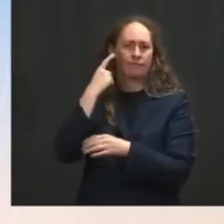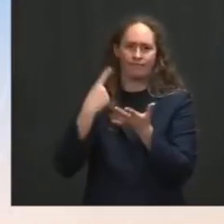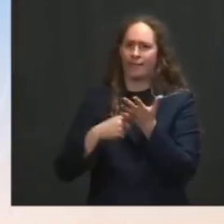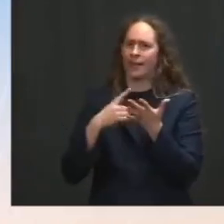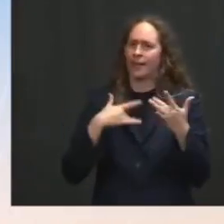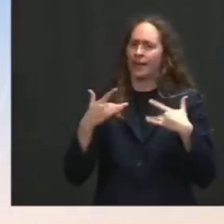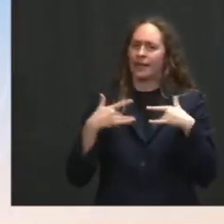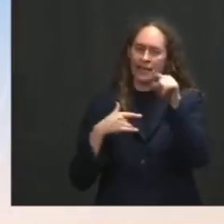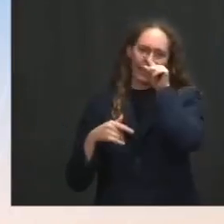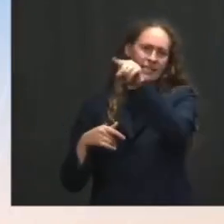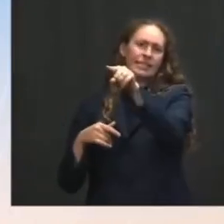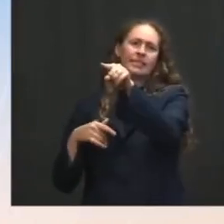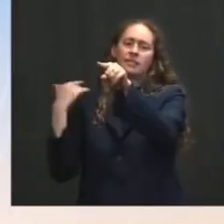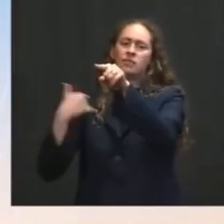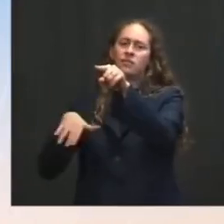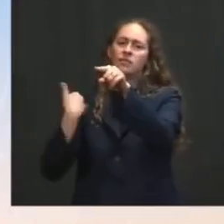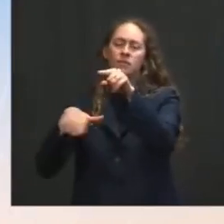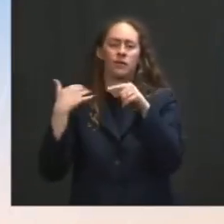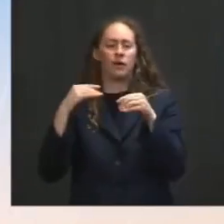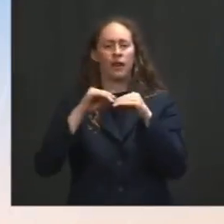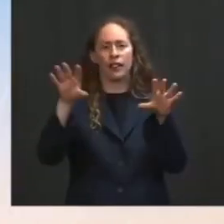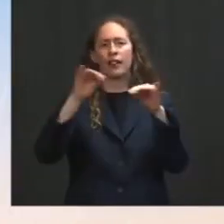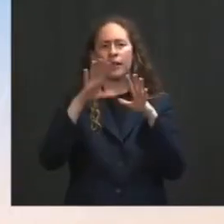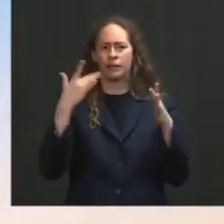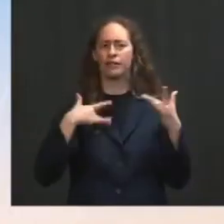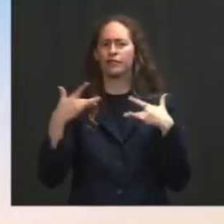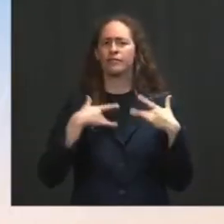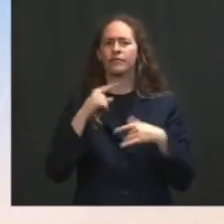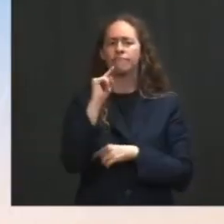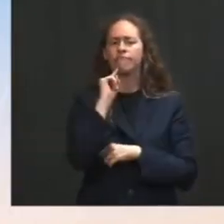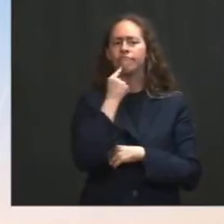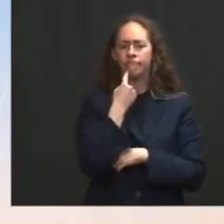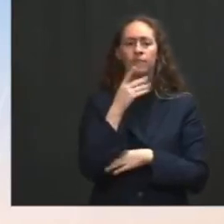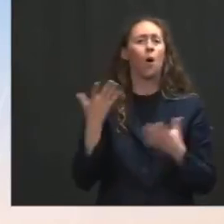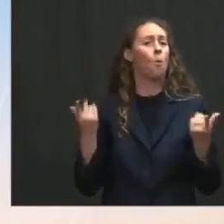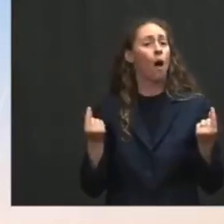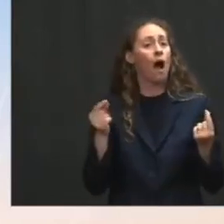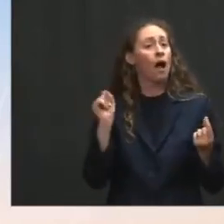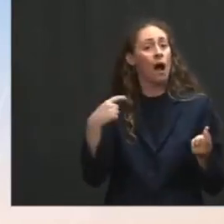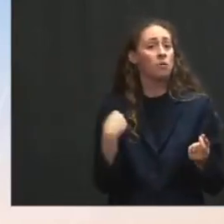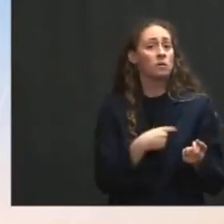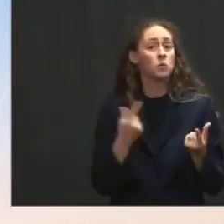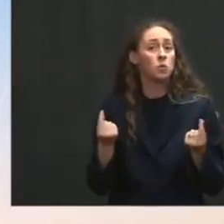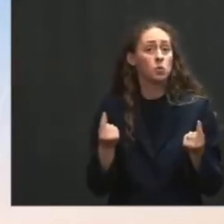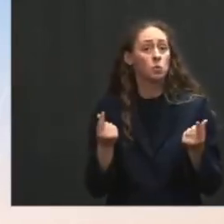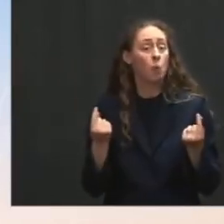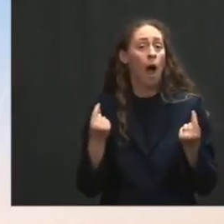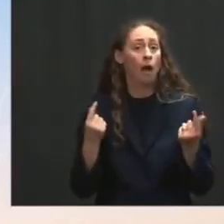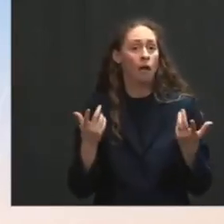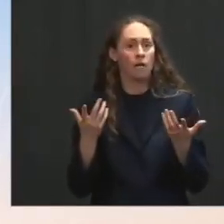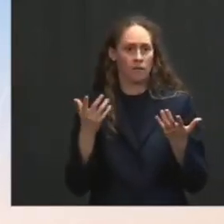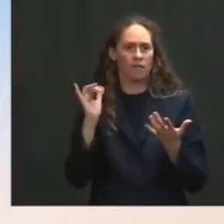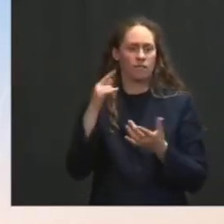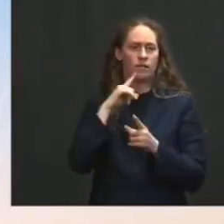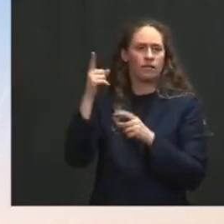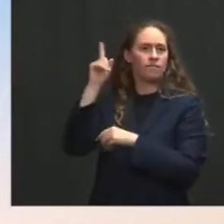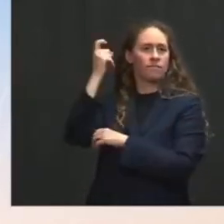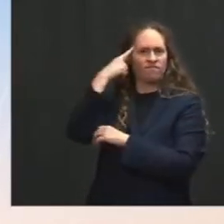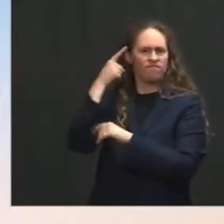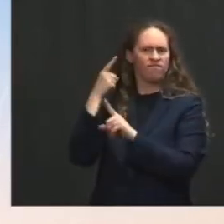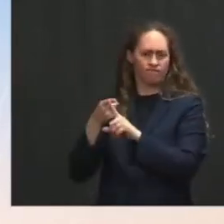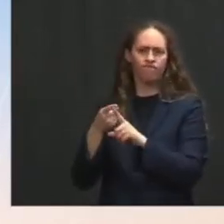specifically on the pandemic. In terms of actions, Alex, that we have taken, or we're working to take, I should say, from the federal government,